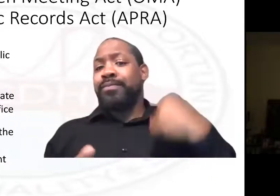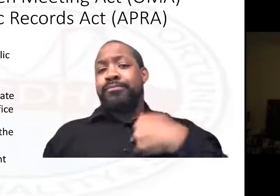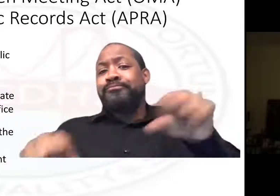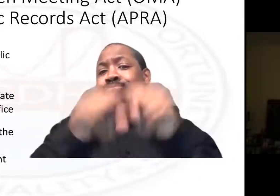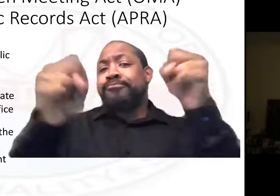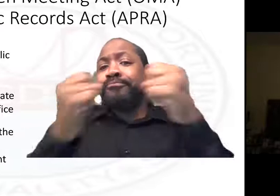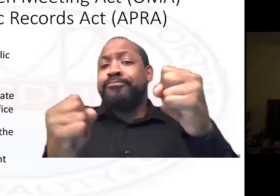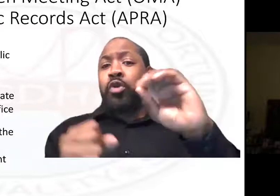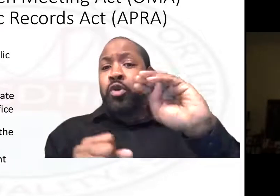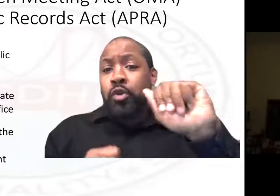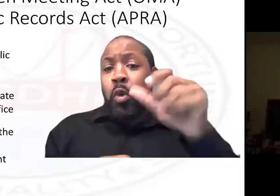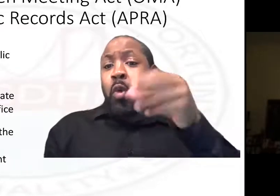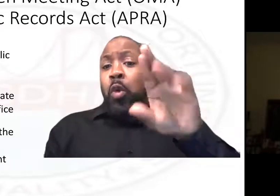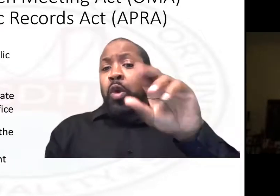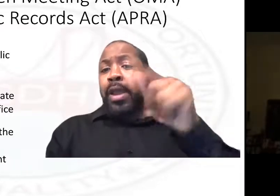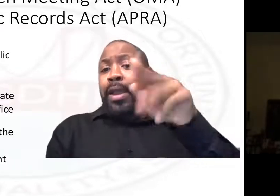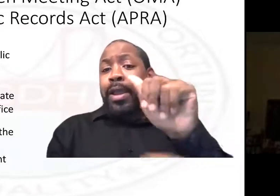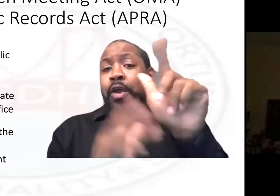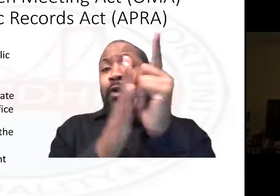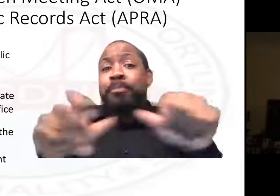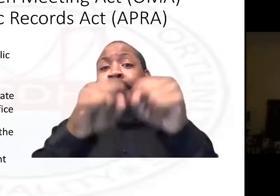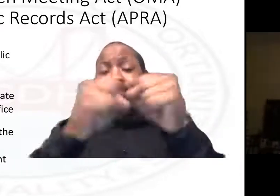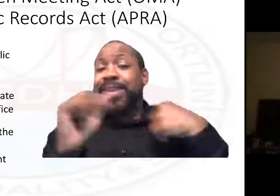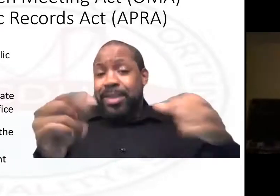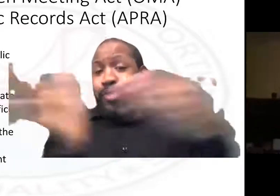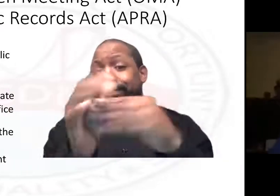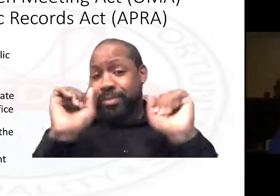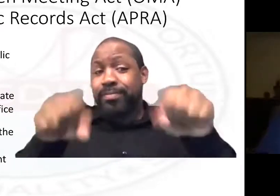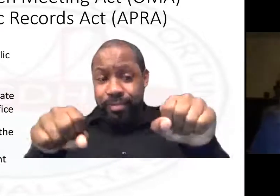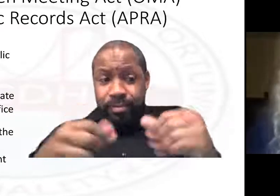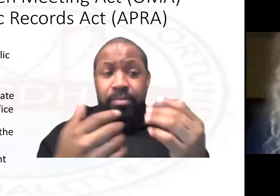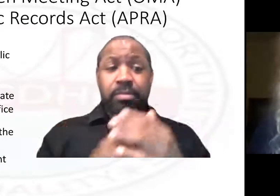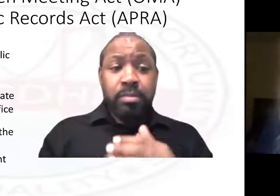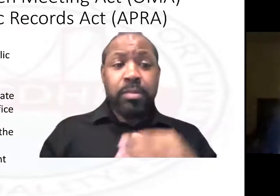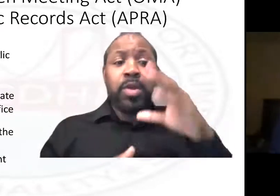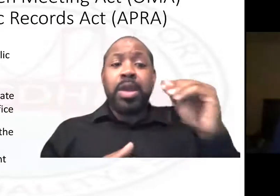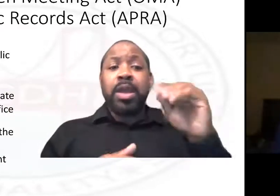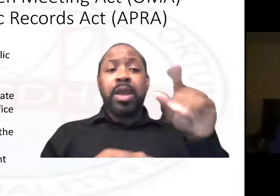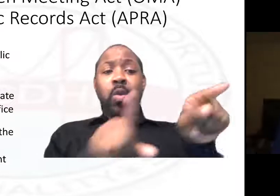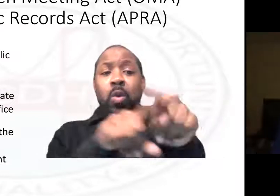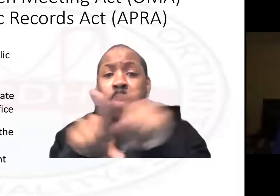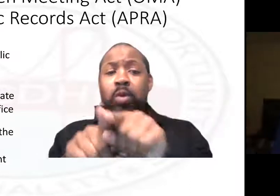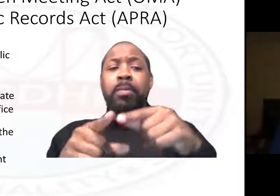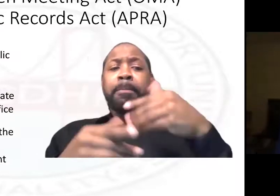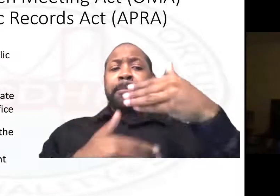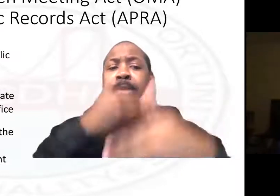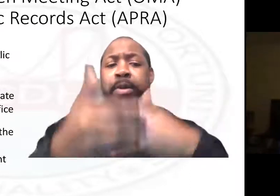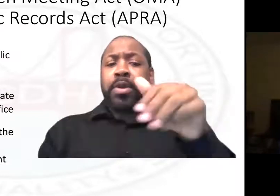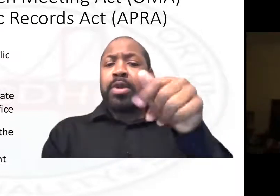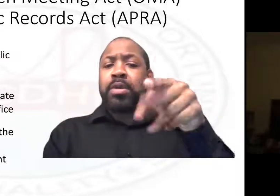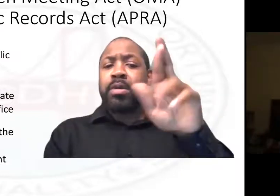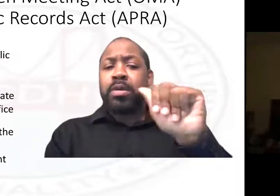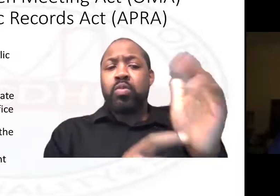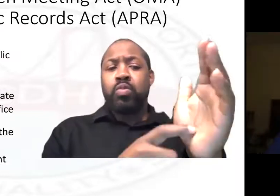Which means we could get sued if we violated the Open Meetings Law or the Access to Public Records Act.